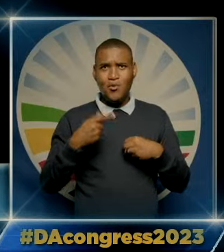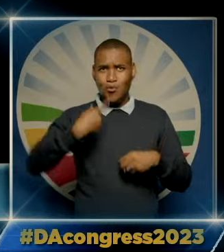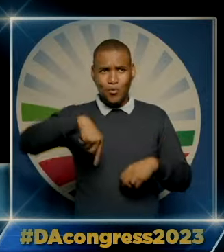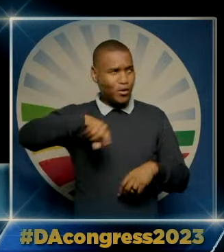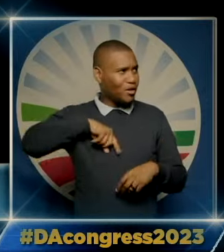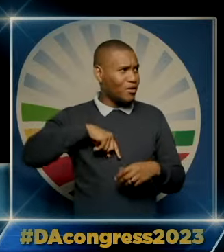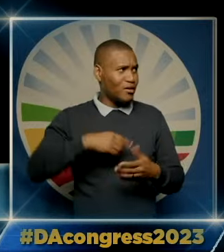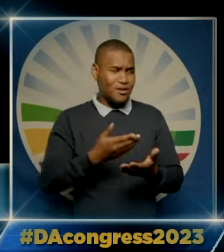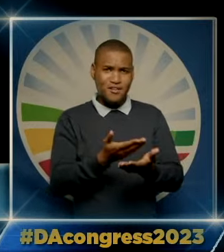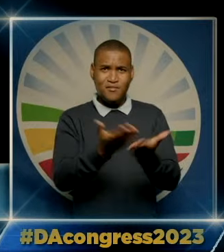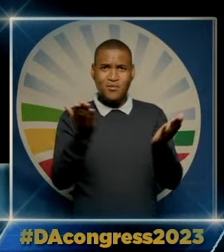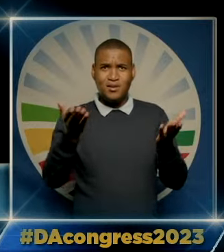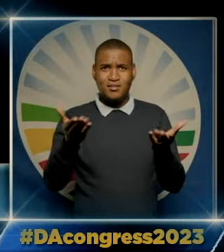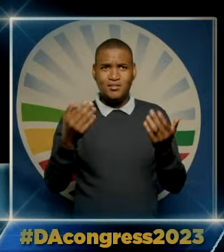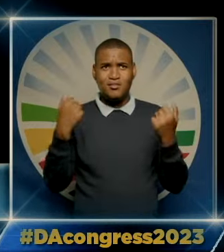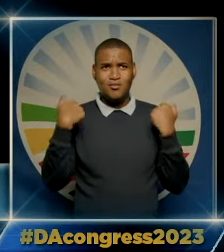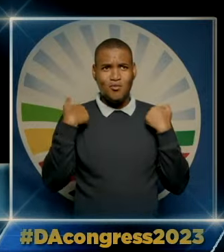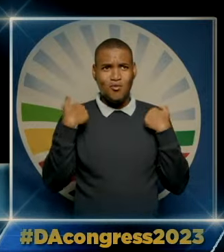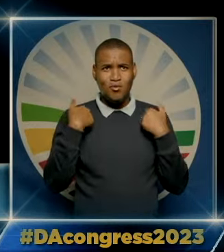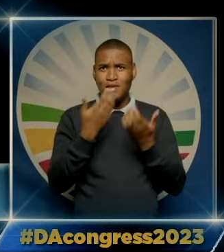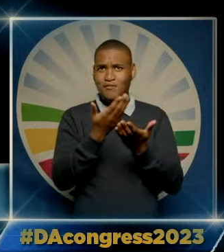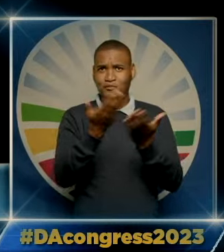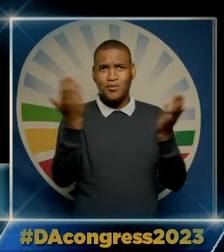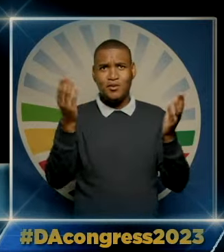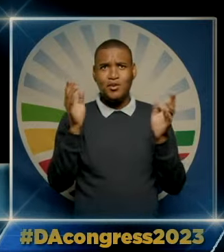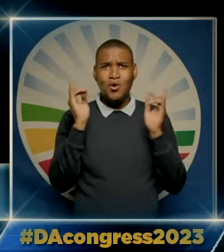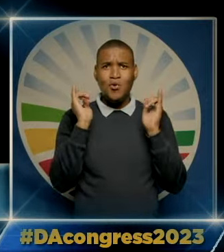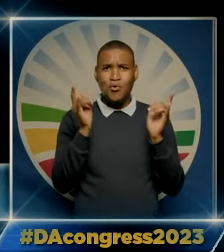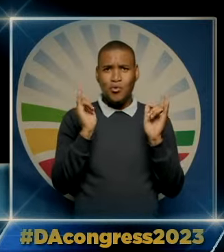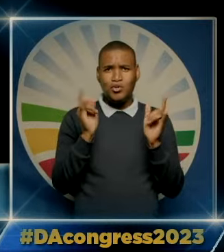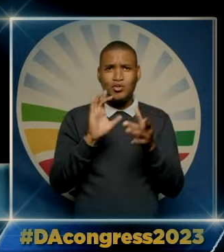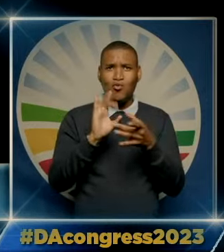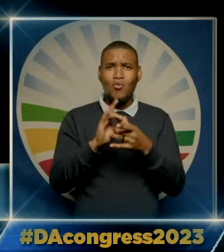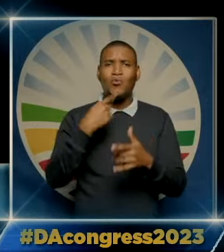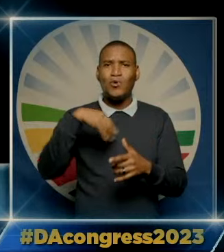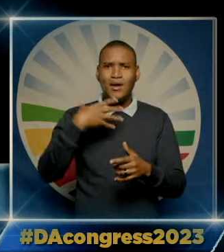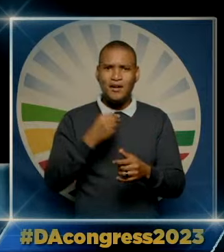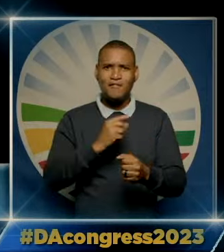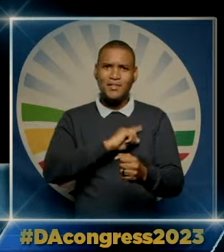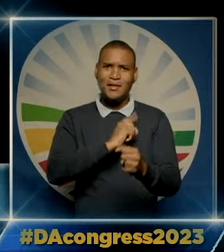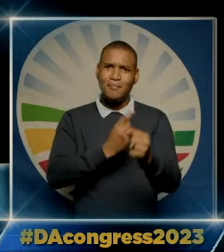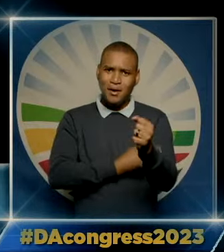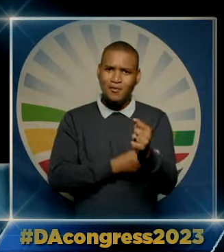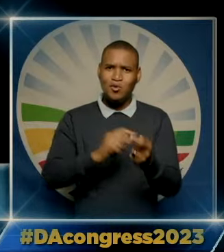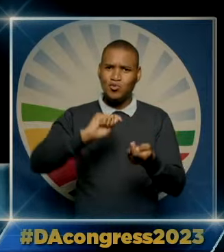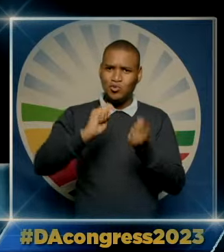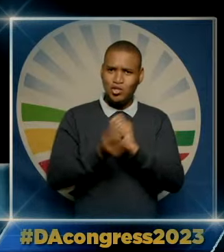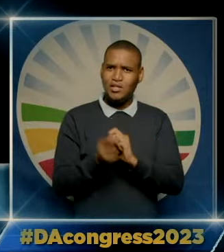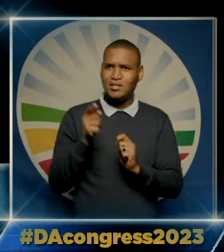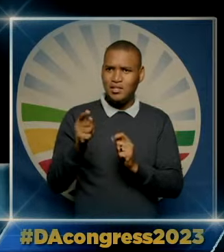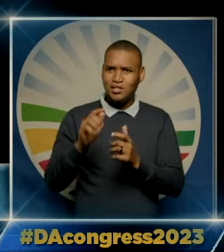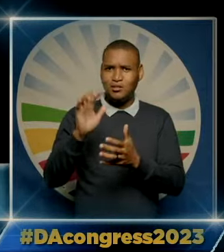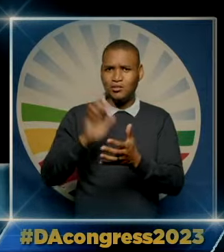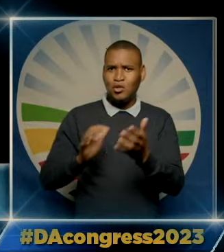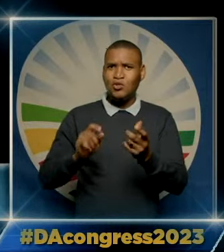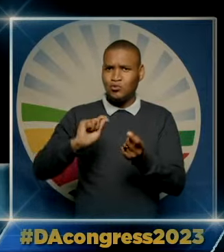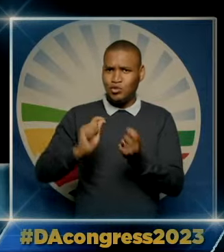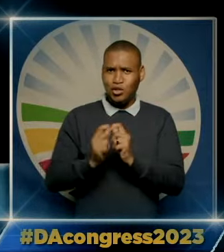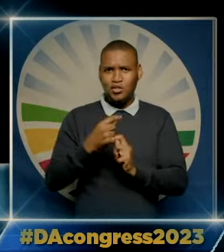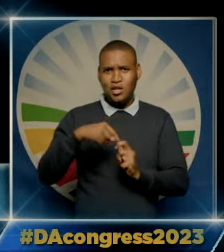this hall and everyone watching at home, we have the power to change these stories and to change our